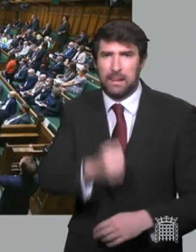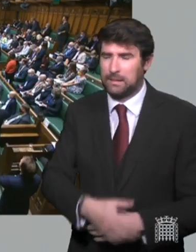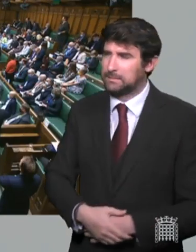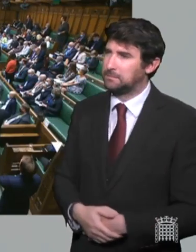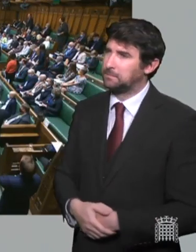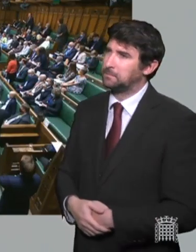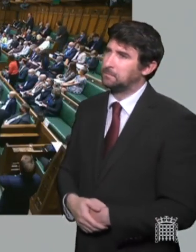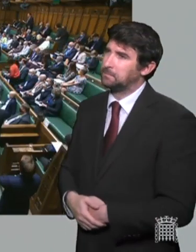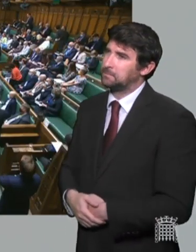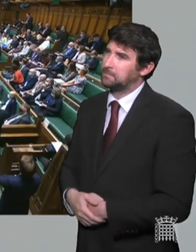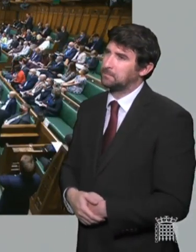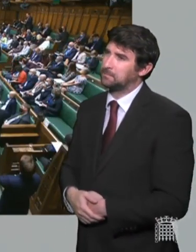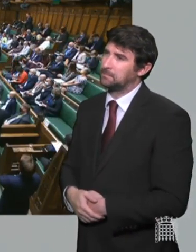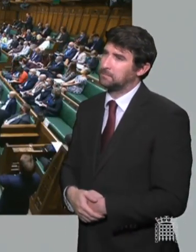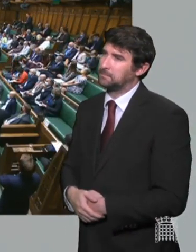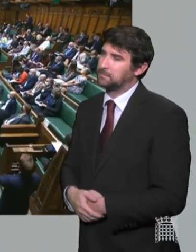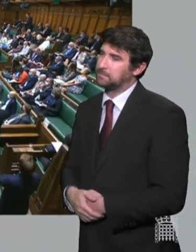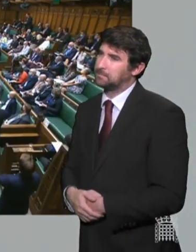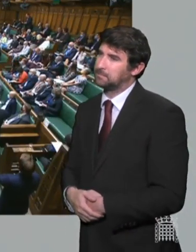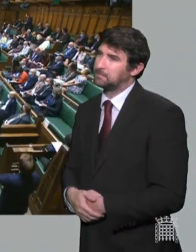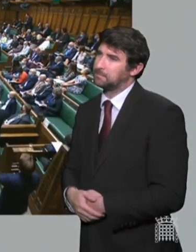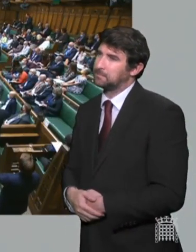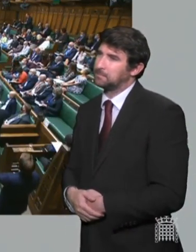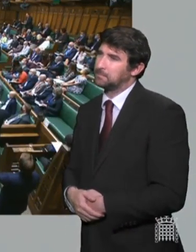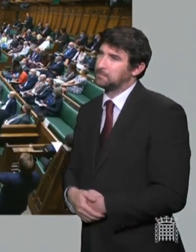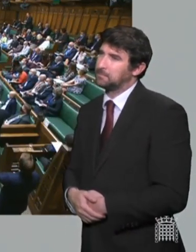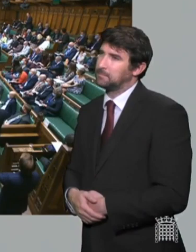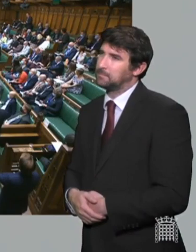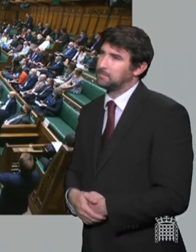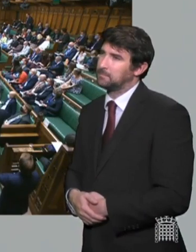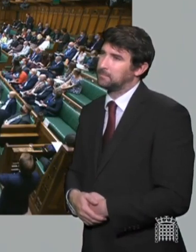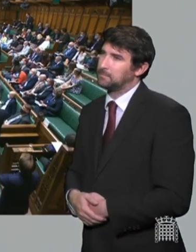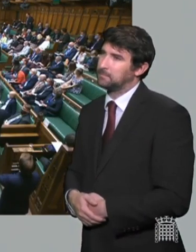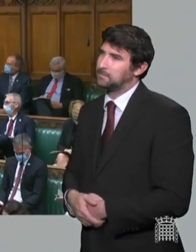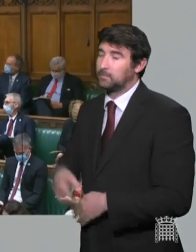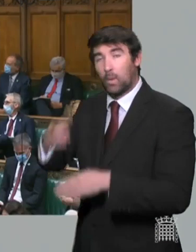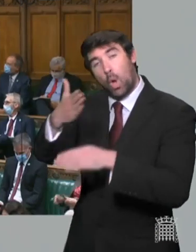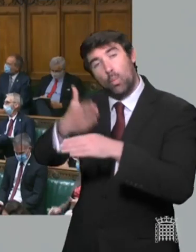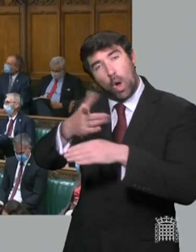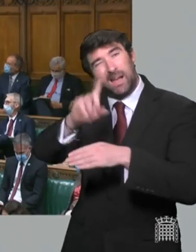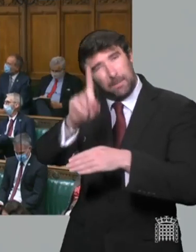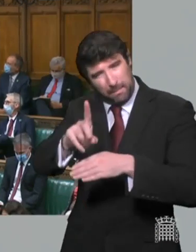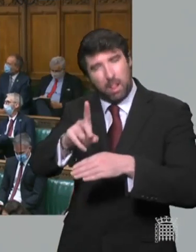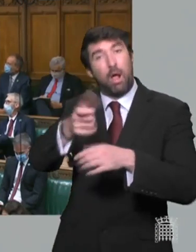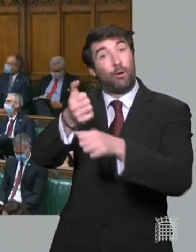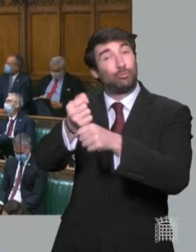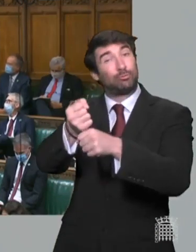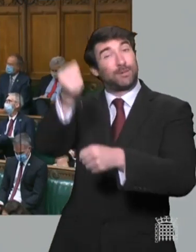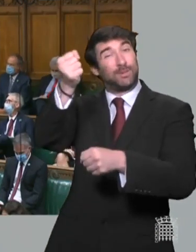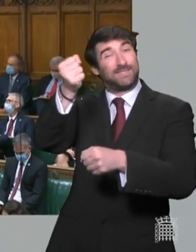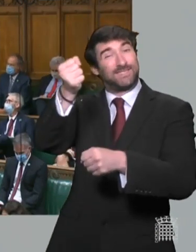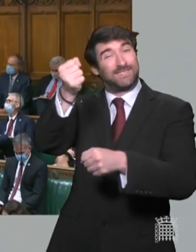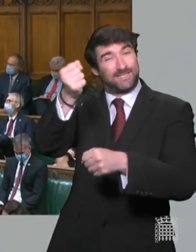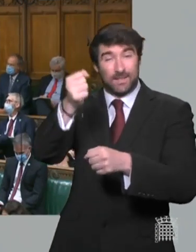Gareth Thomas. Mr Speaker, working people who are graduates, such as a newly qualified nurse, earning the average wage or